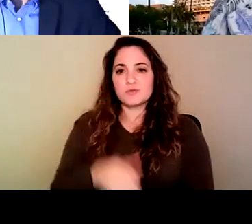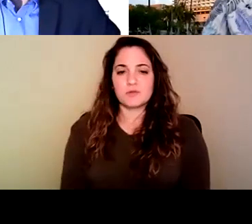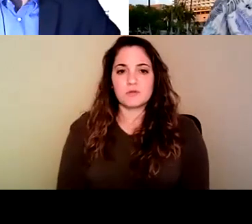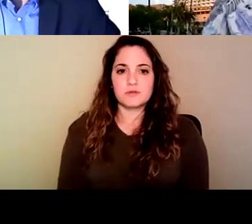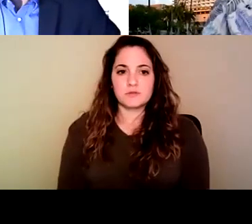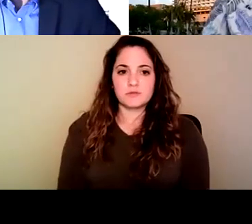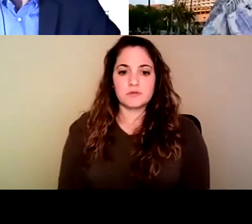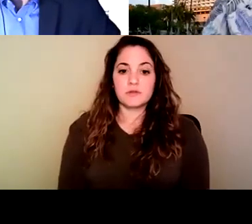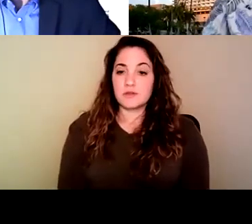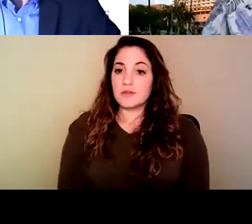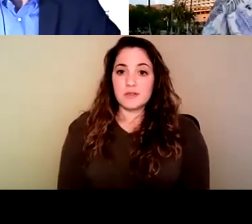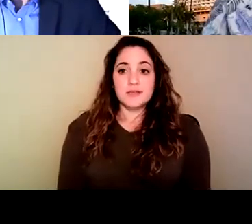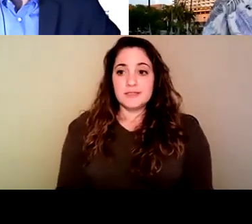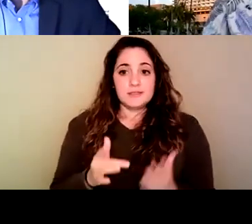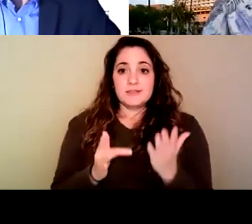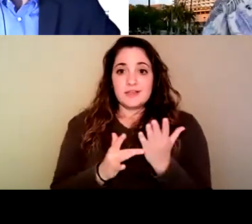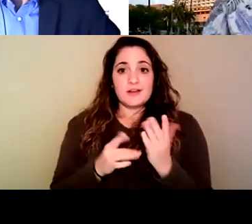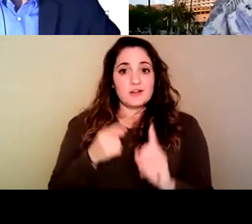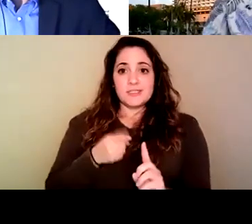think the technology is certainly